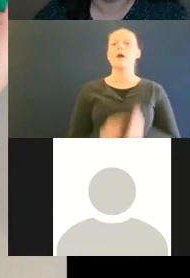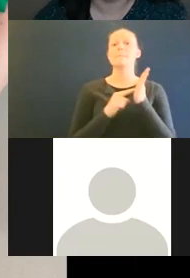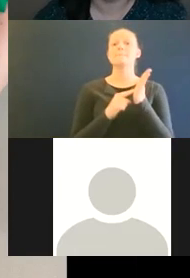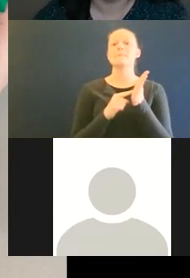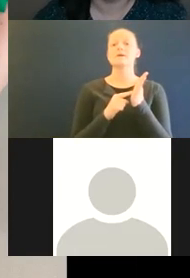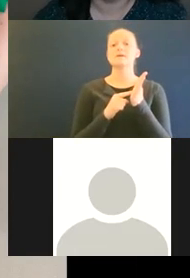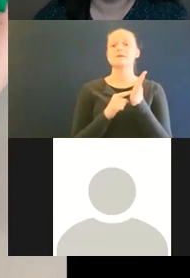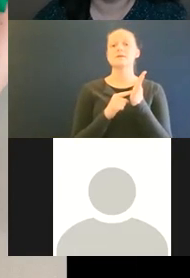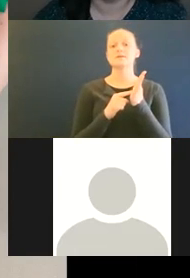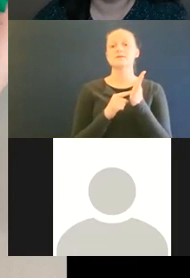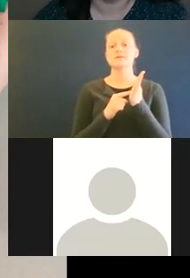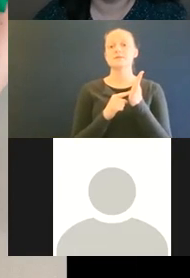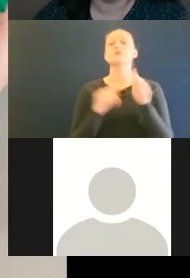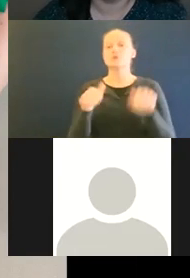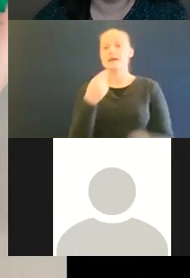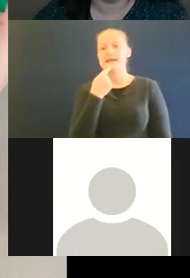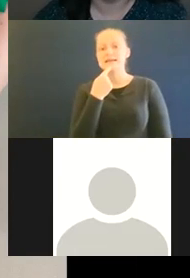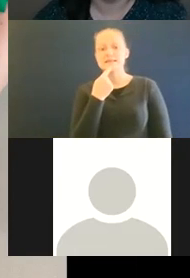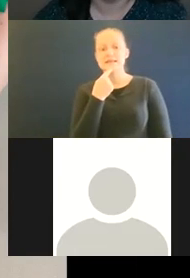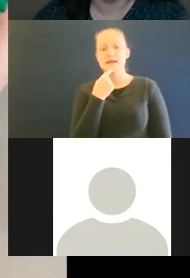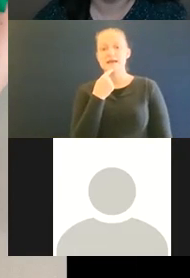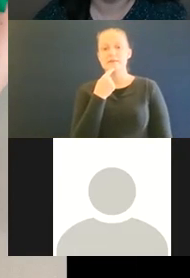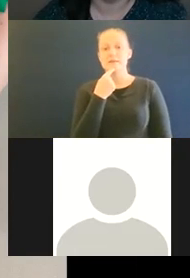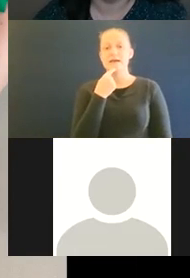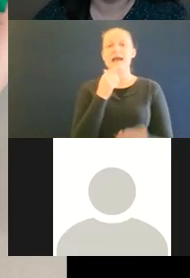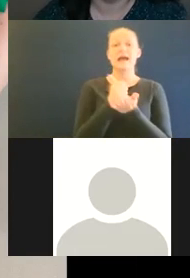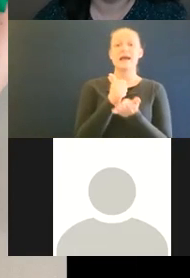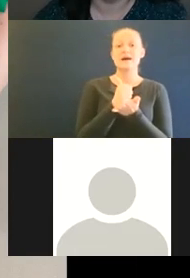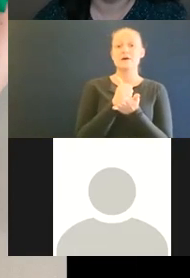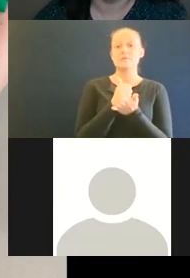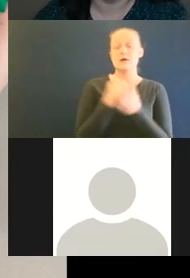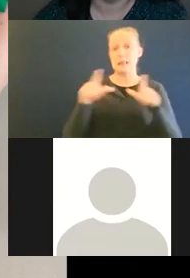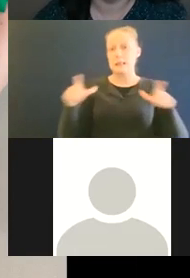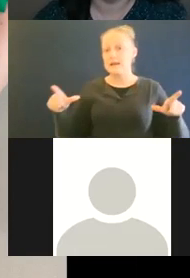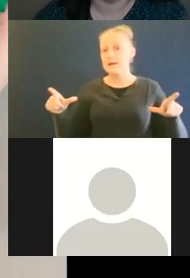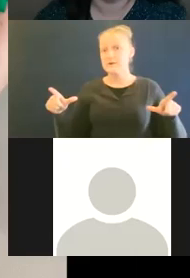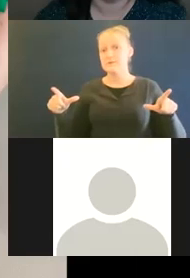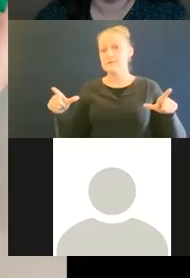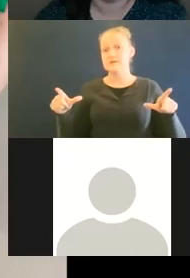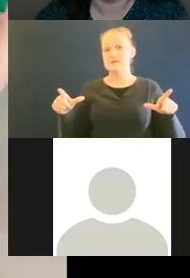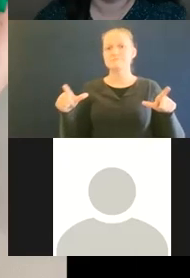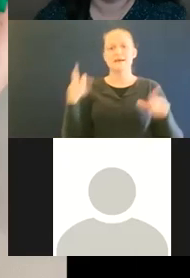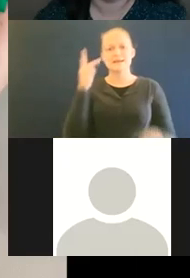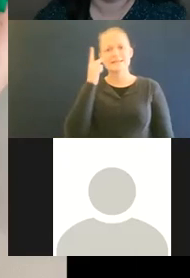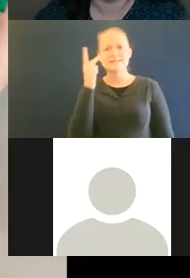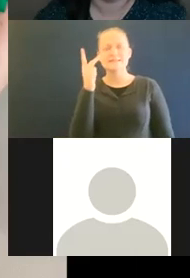to as aided language stimulation or aided language input. I see those as kind